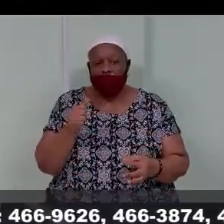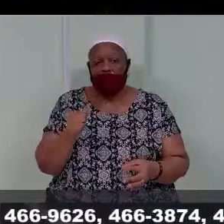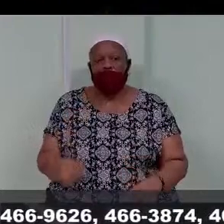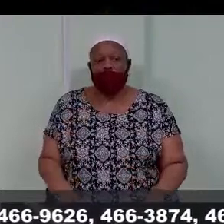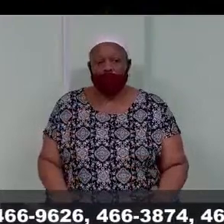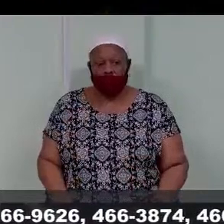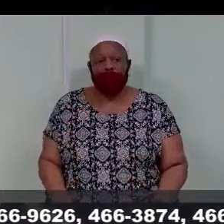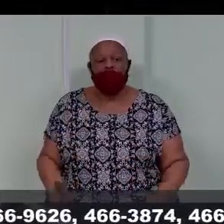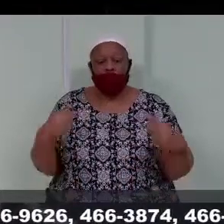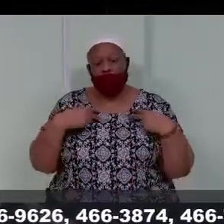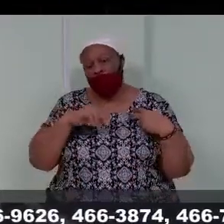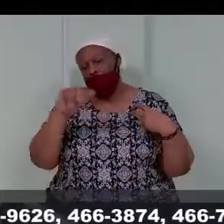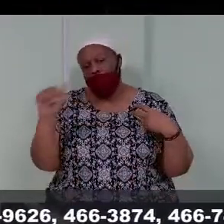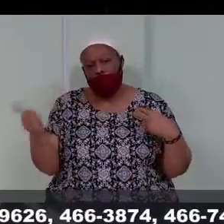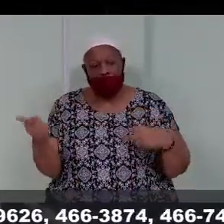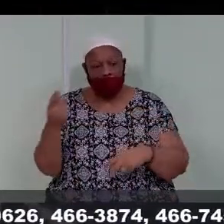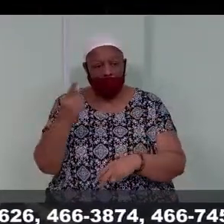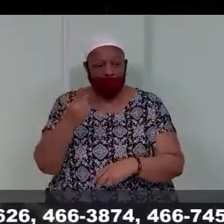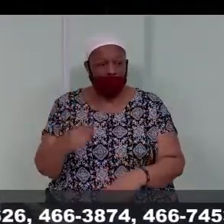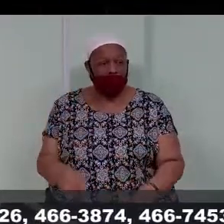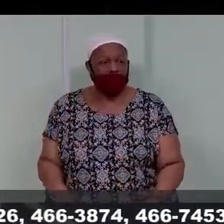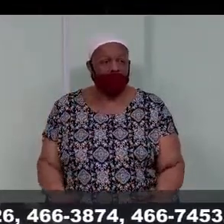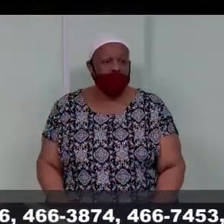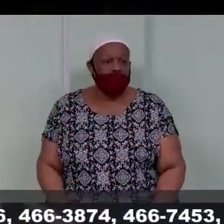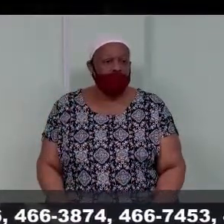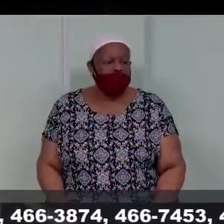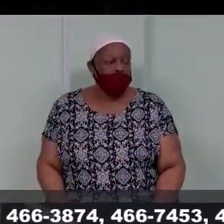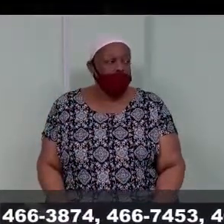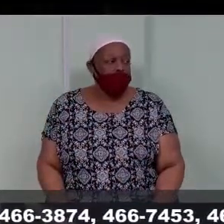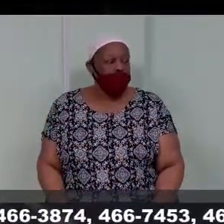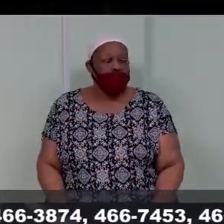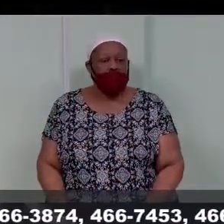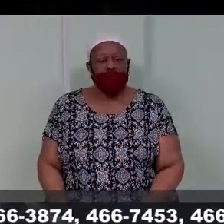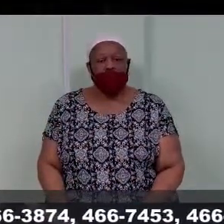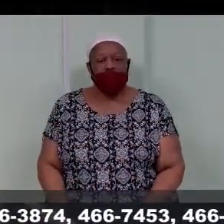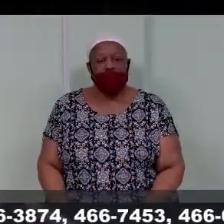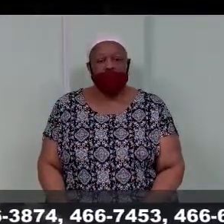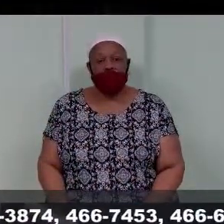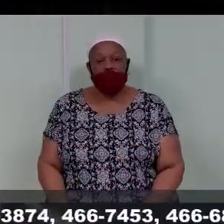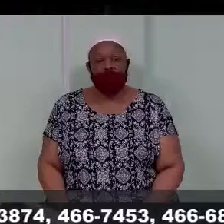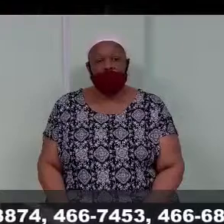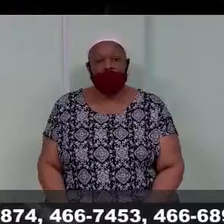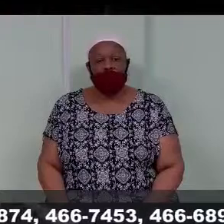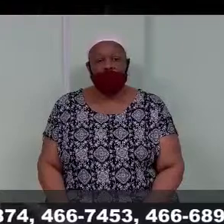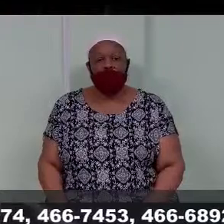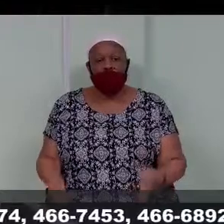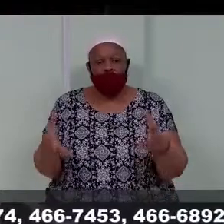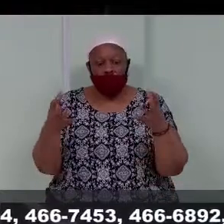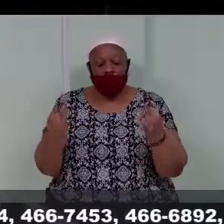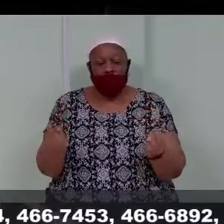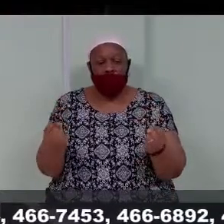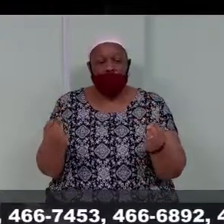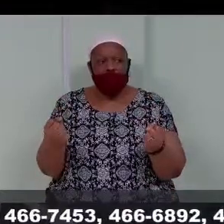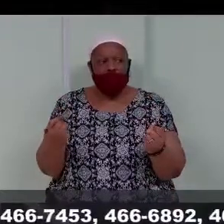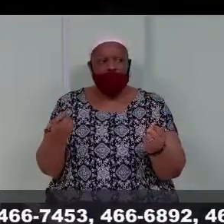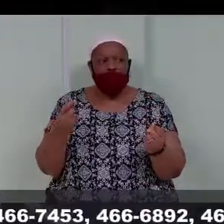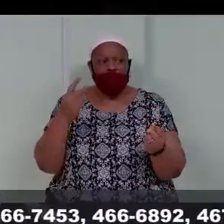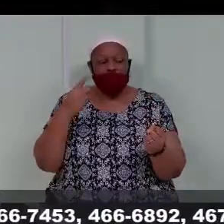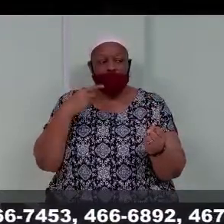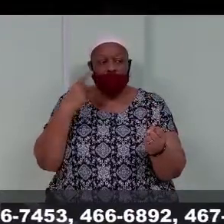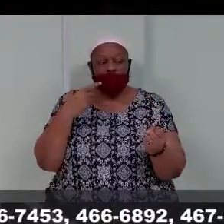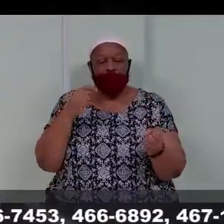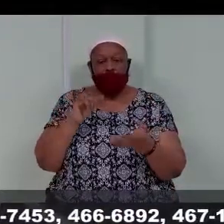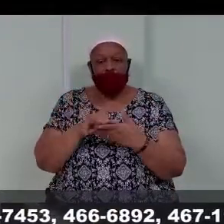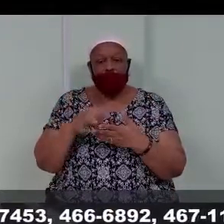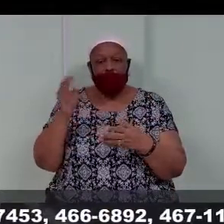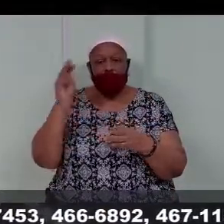other briefings in which you can ask questions. I do want to acknowledge the Minister of Health,